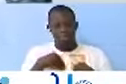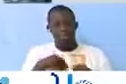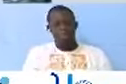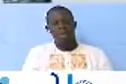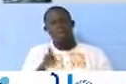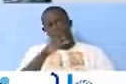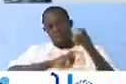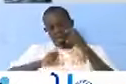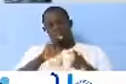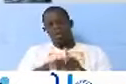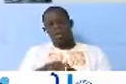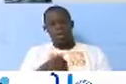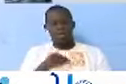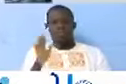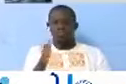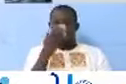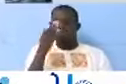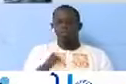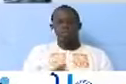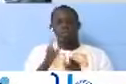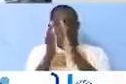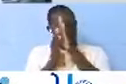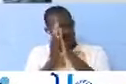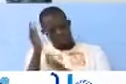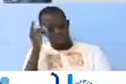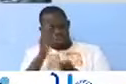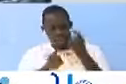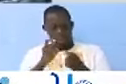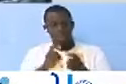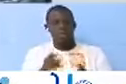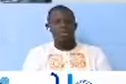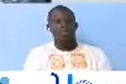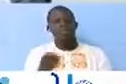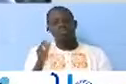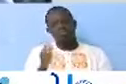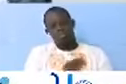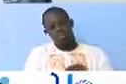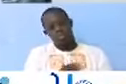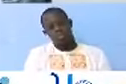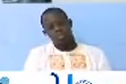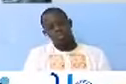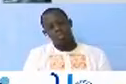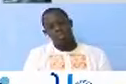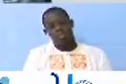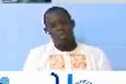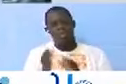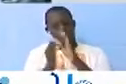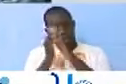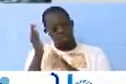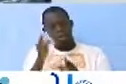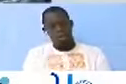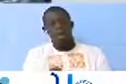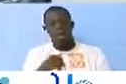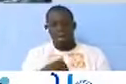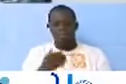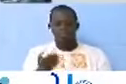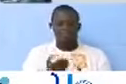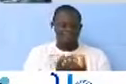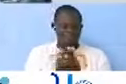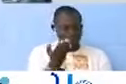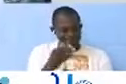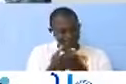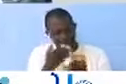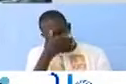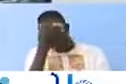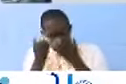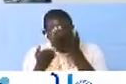agree. I went and lied down. Before I lied, I lay down. I performed